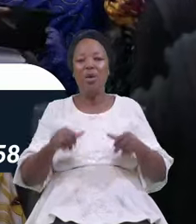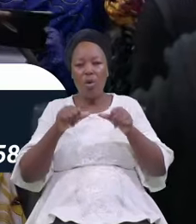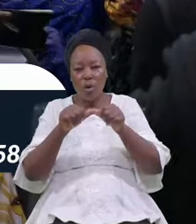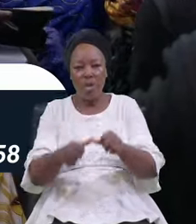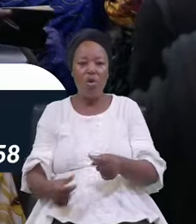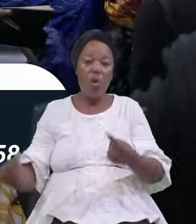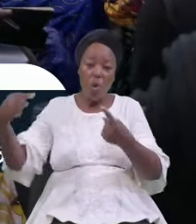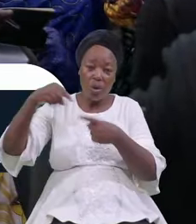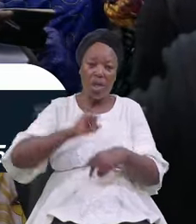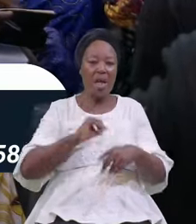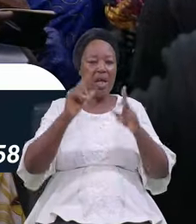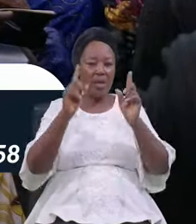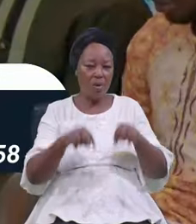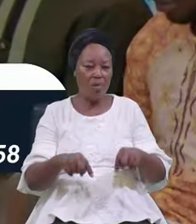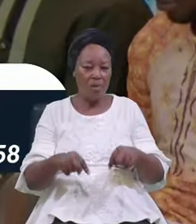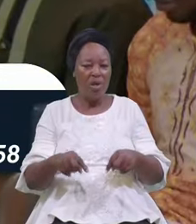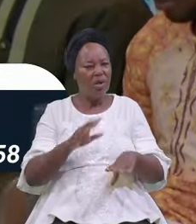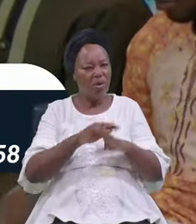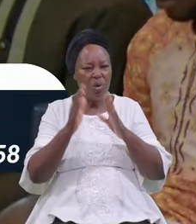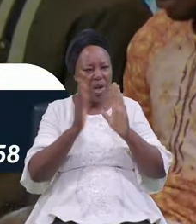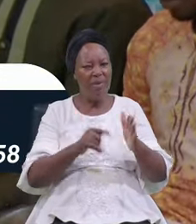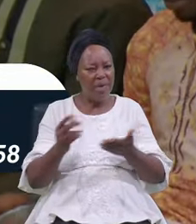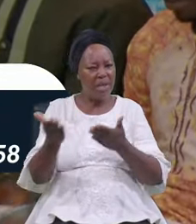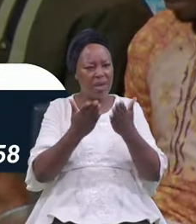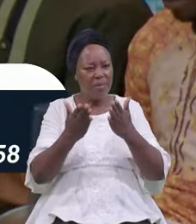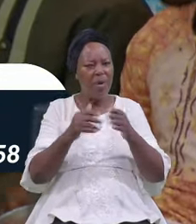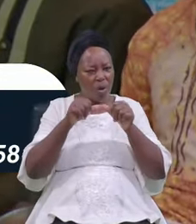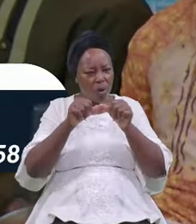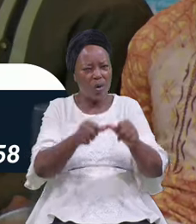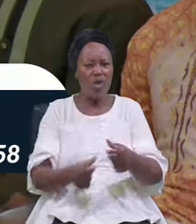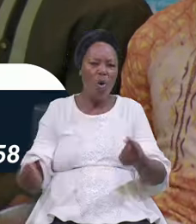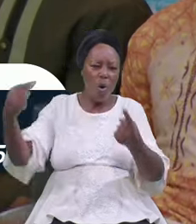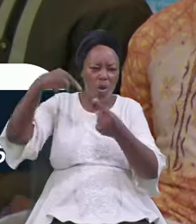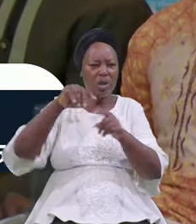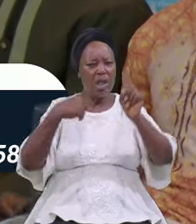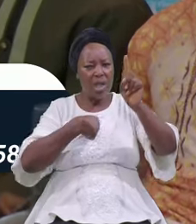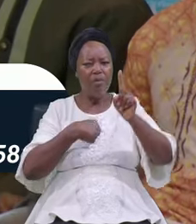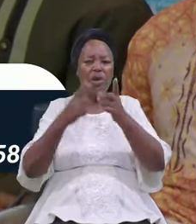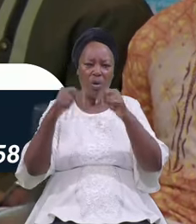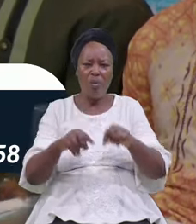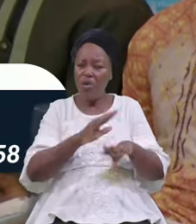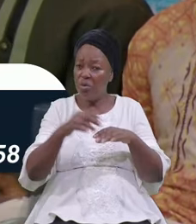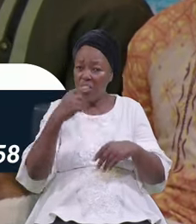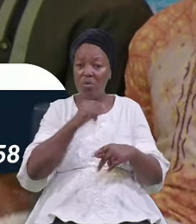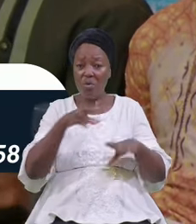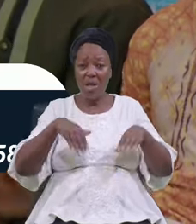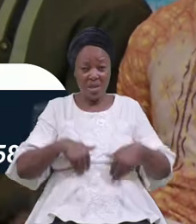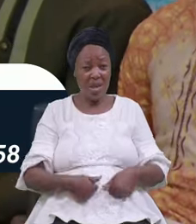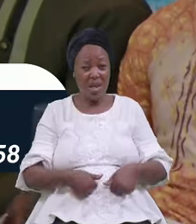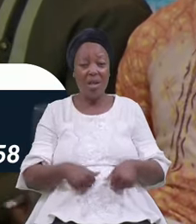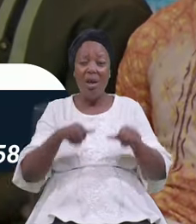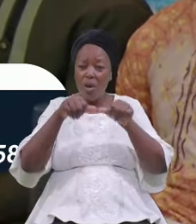Don't leave the service. Occupy till I come. Don't say you are tired. Occupy till